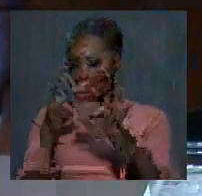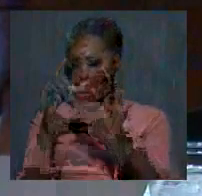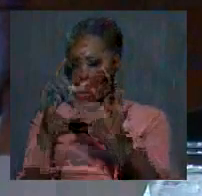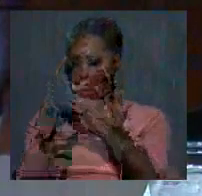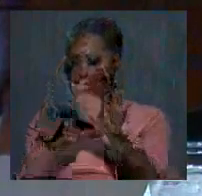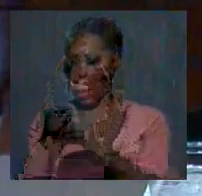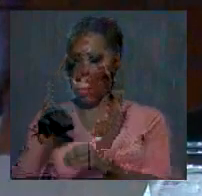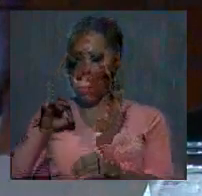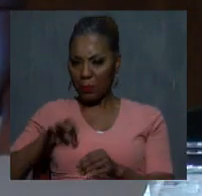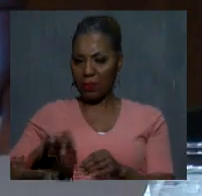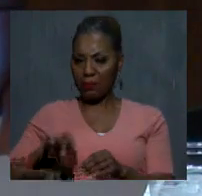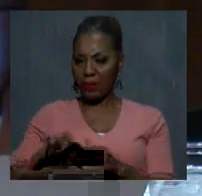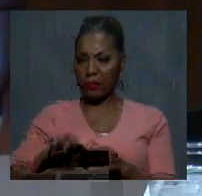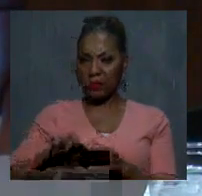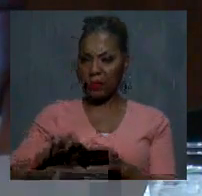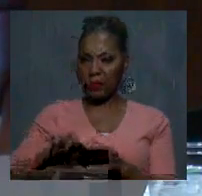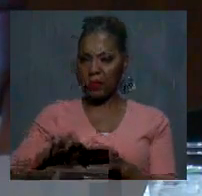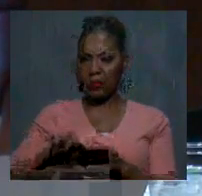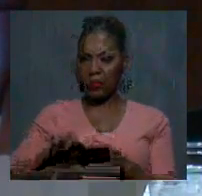with